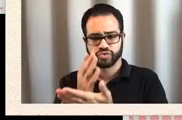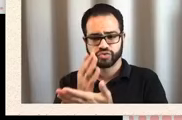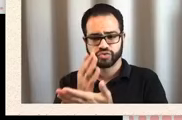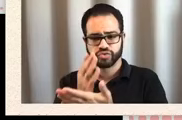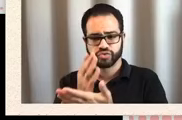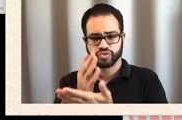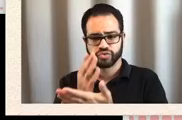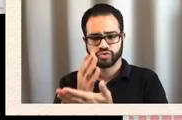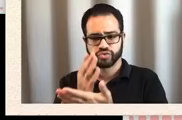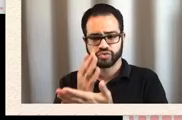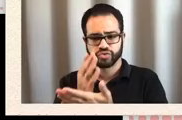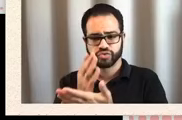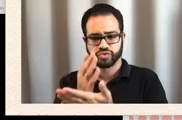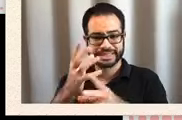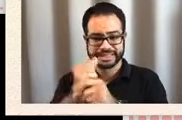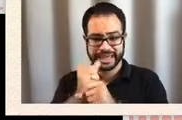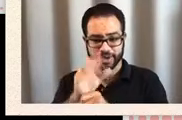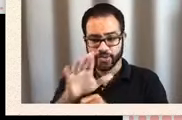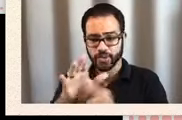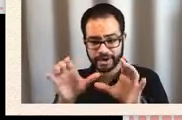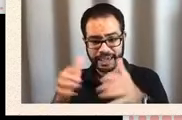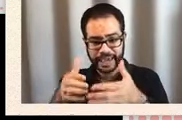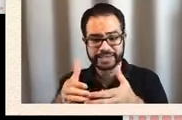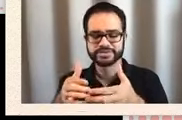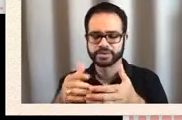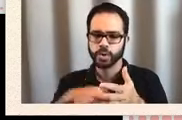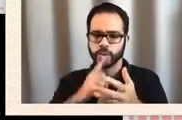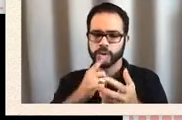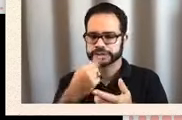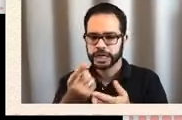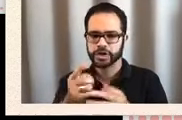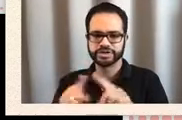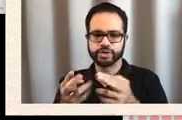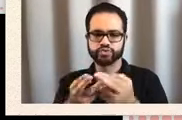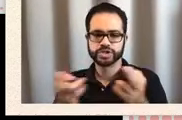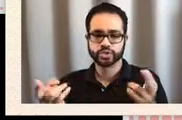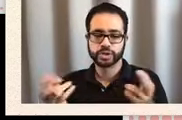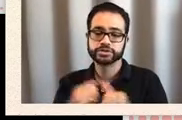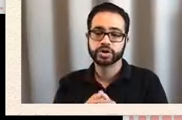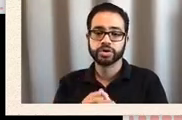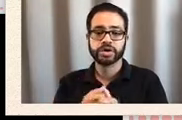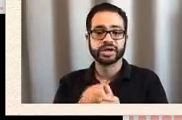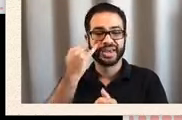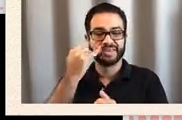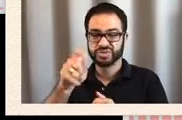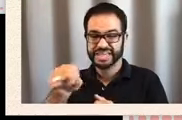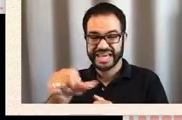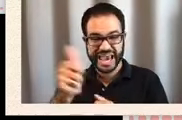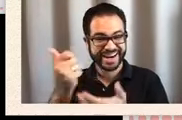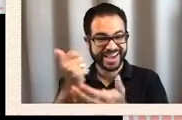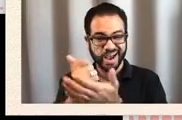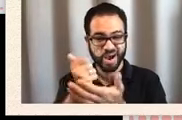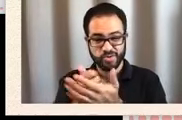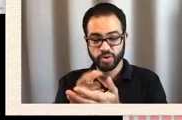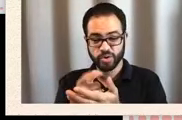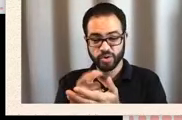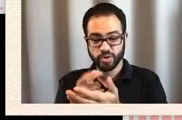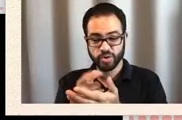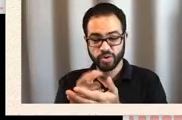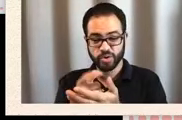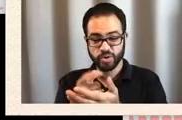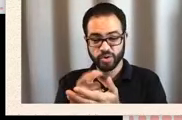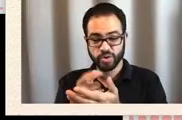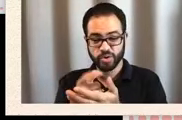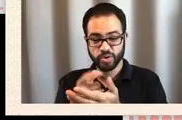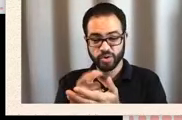the resources. So we're really the place that you want to call if you need any help at all and you have a disability. And this is for the entire state of